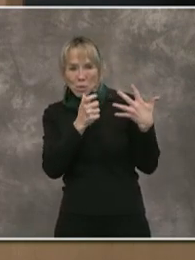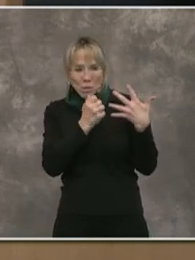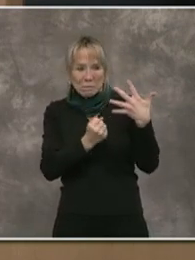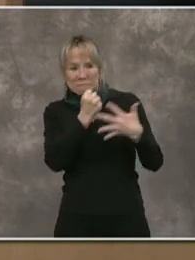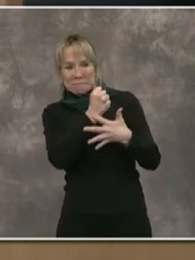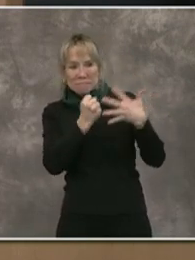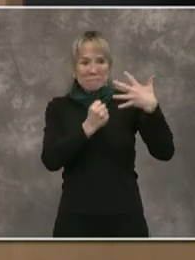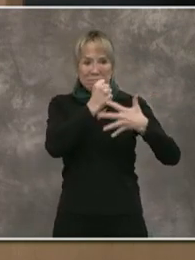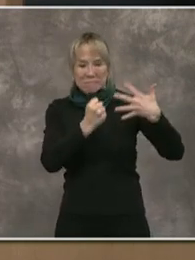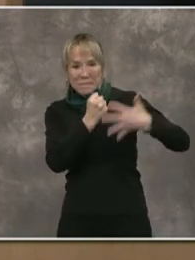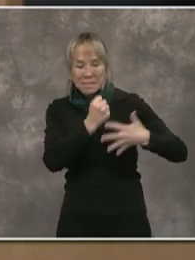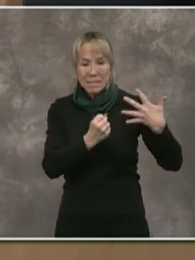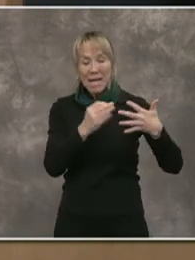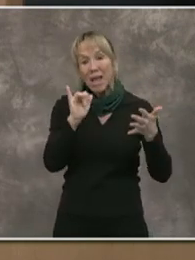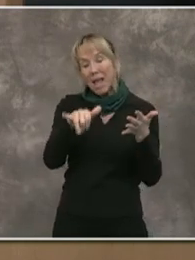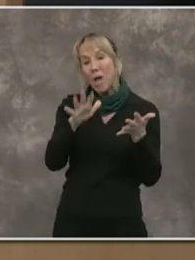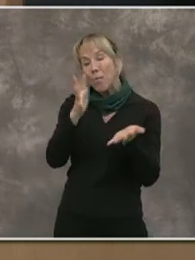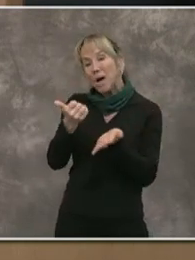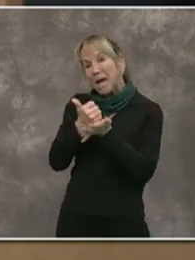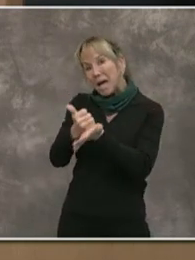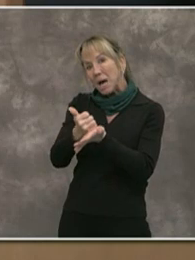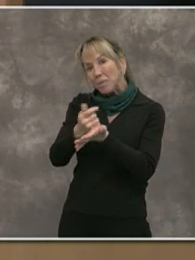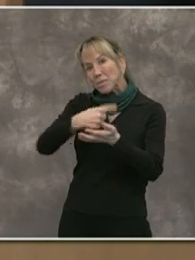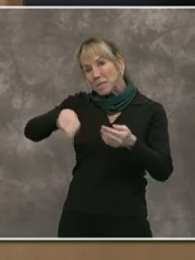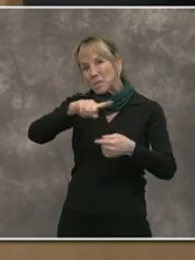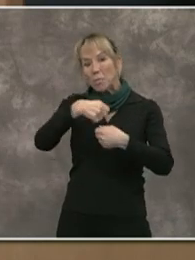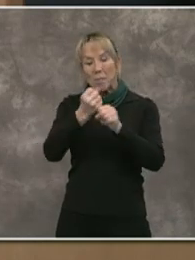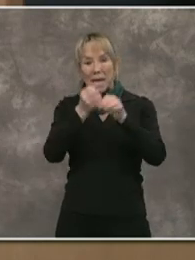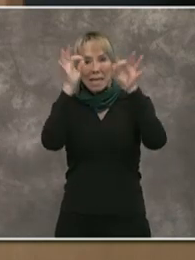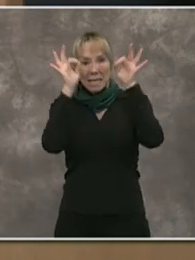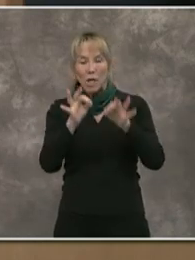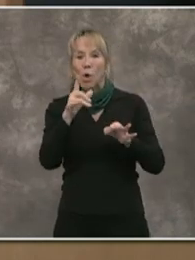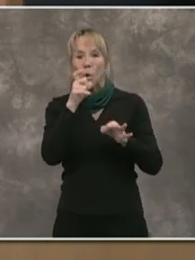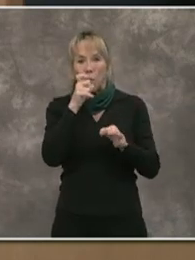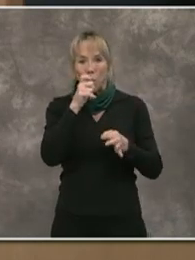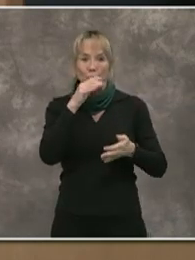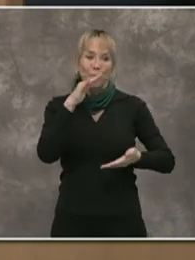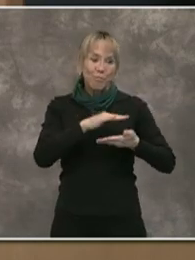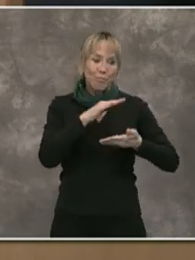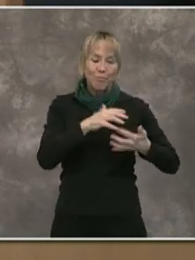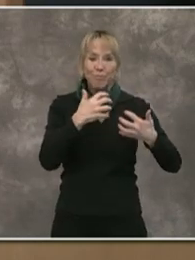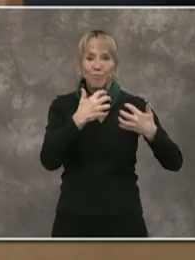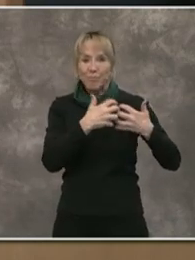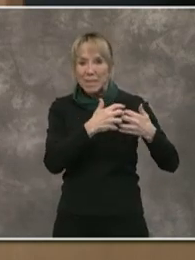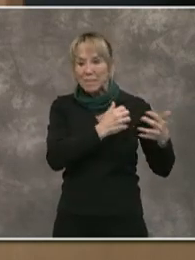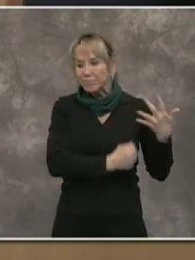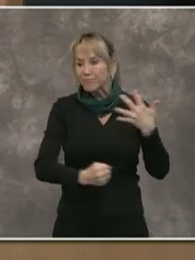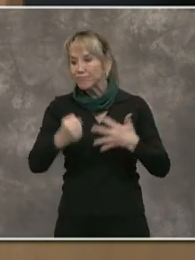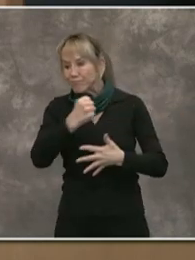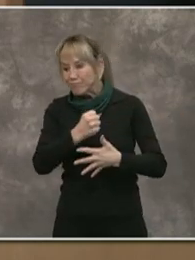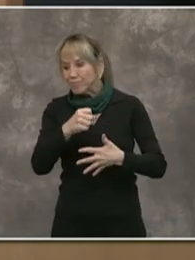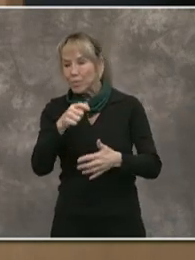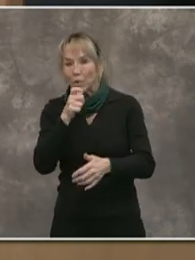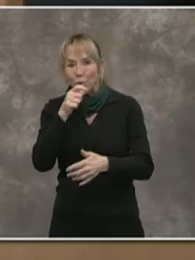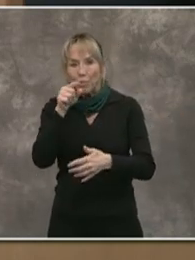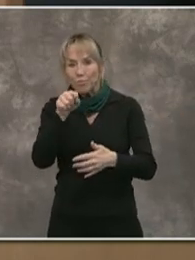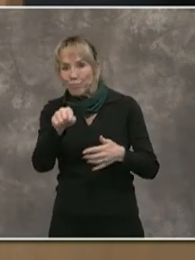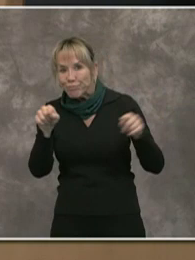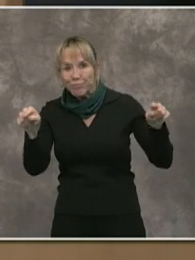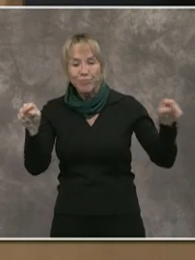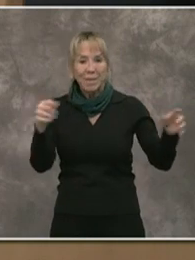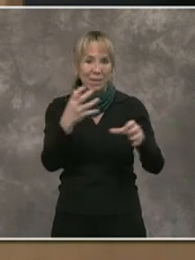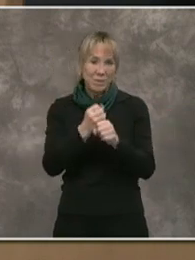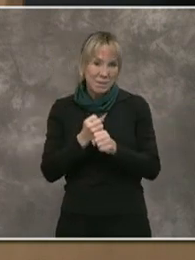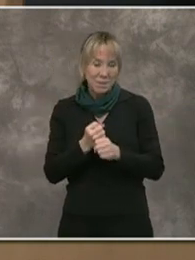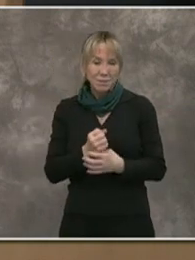help physicians objectively make that decision about who the ventilator would be prioritized for. Can you